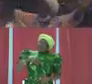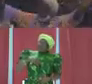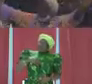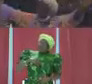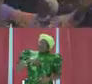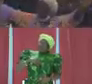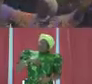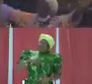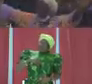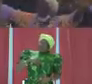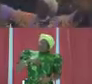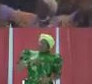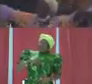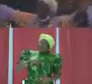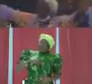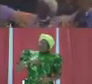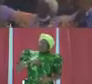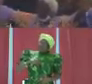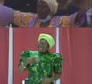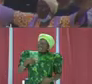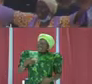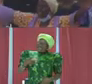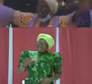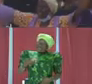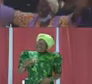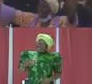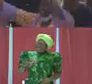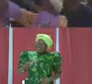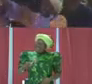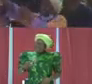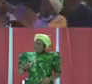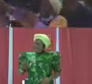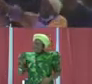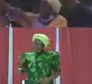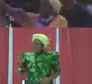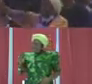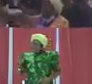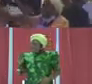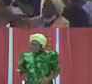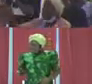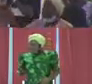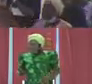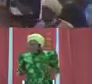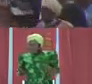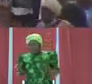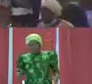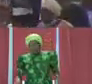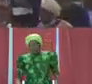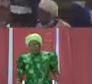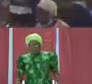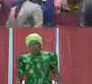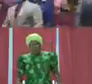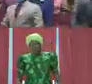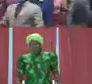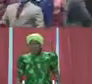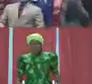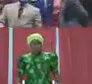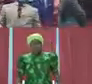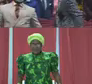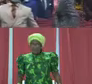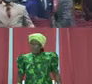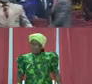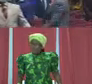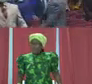me the second wind for the rest of the journey. Ramu